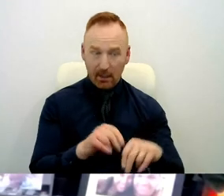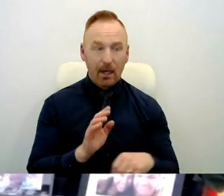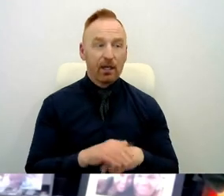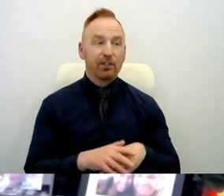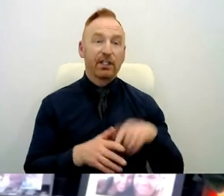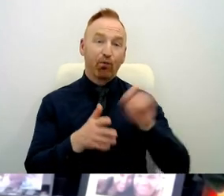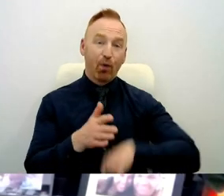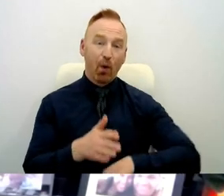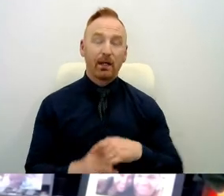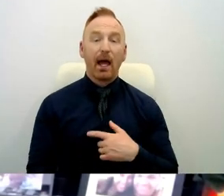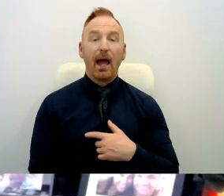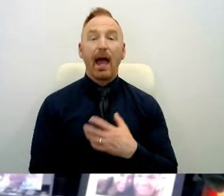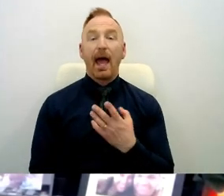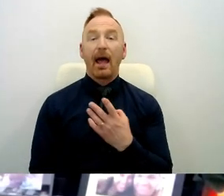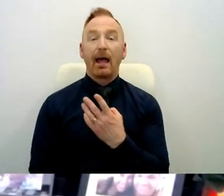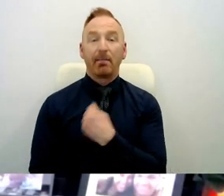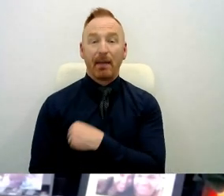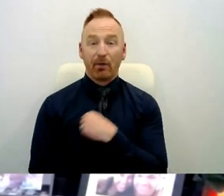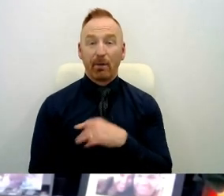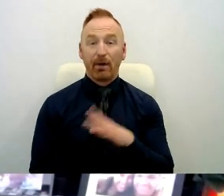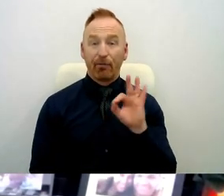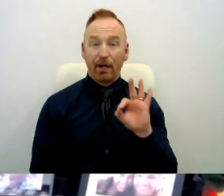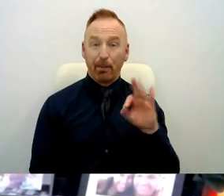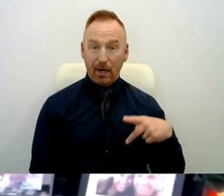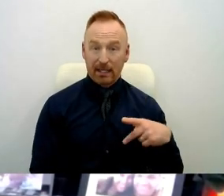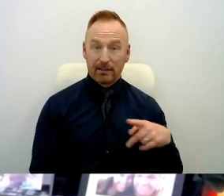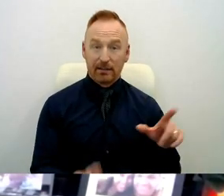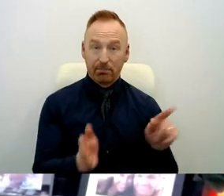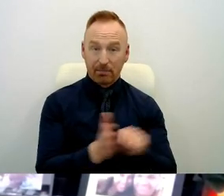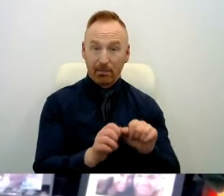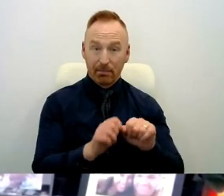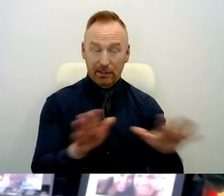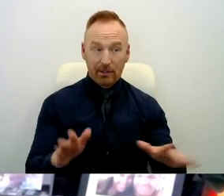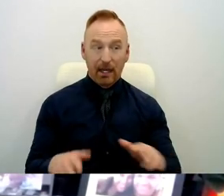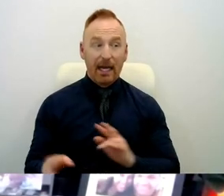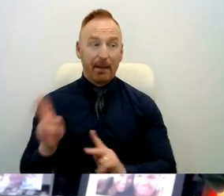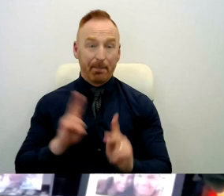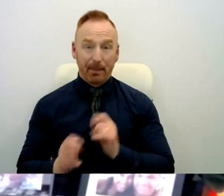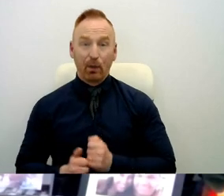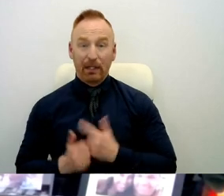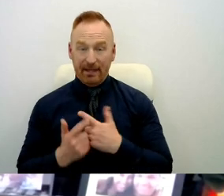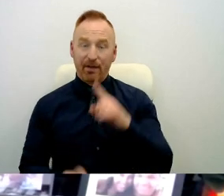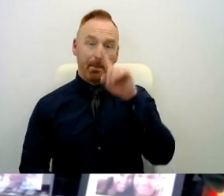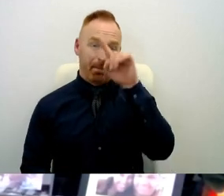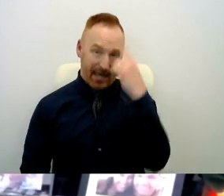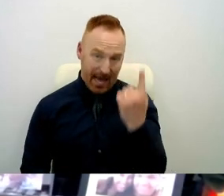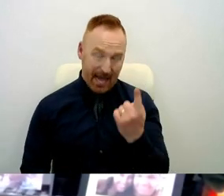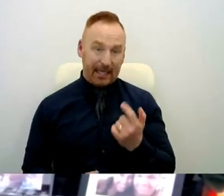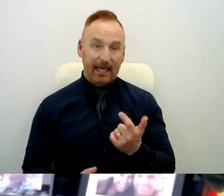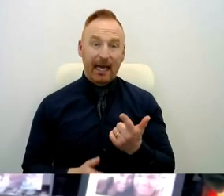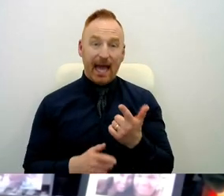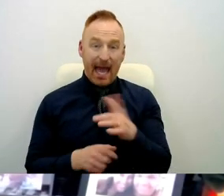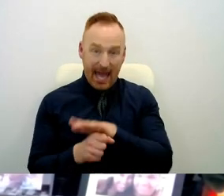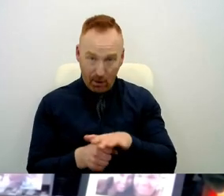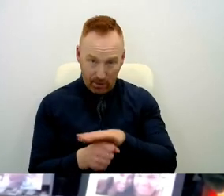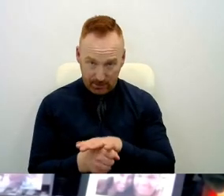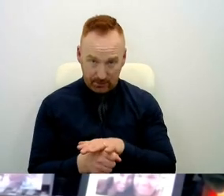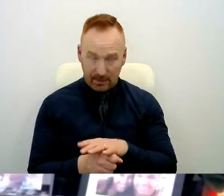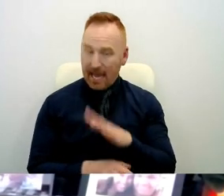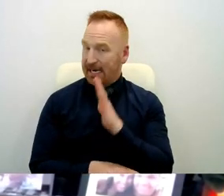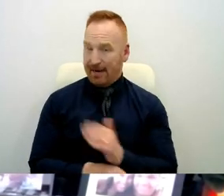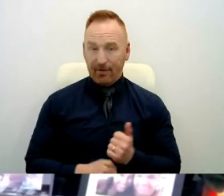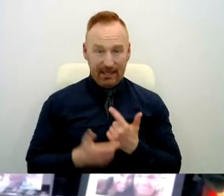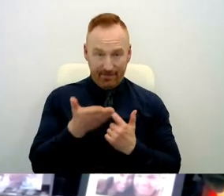wrote, and the Manitoba Free Press published her letter. She wrote, "Those who had never lived in Black inhabited areas and had only